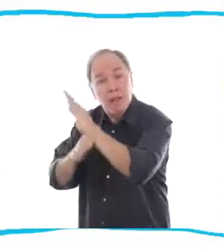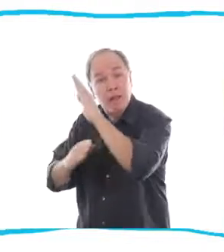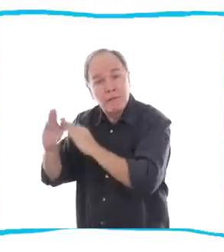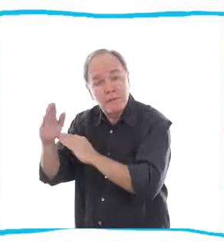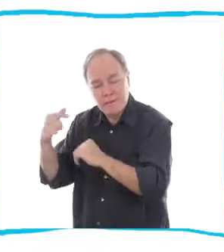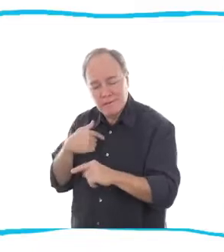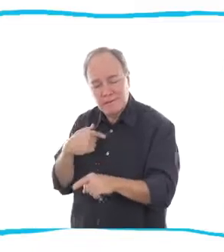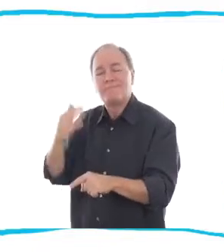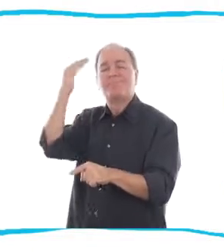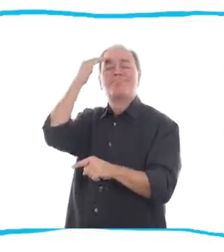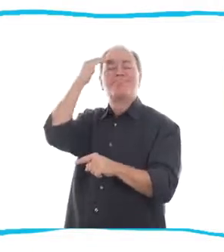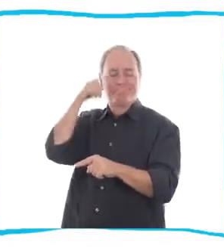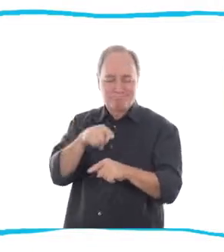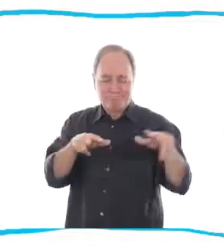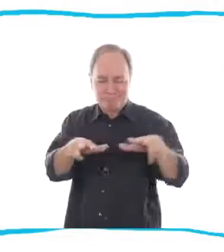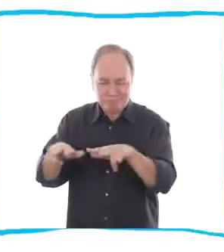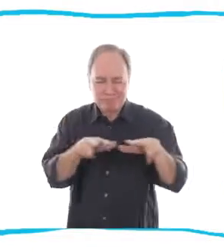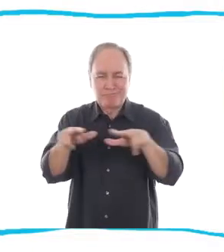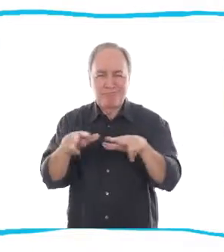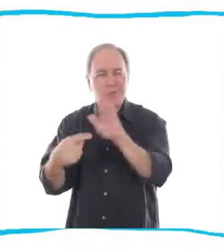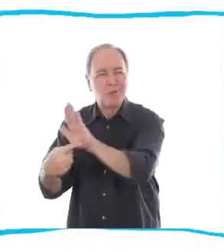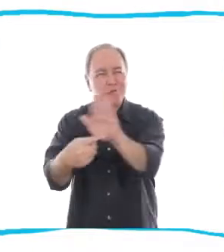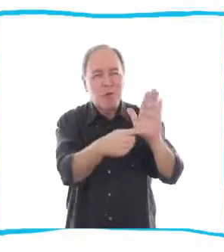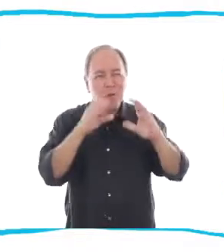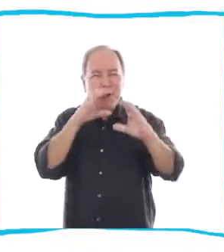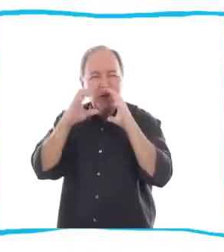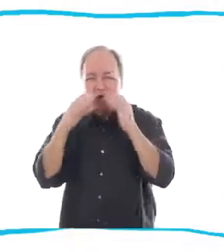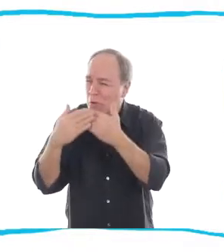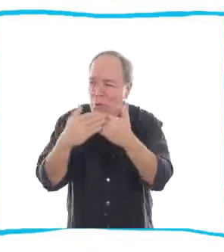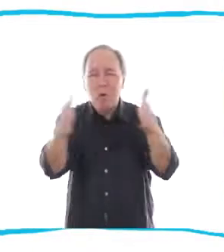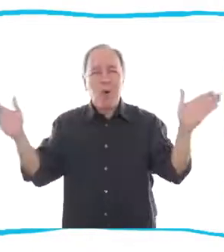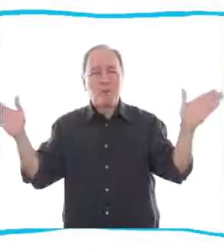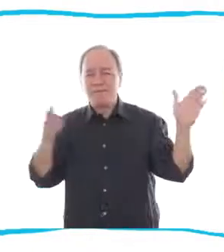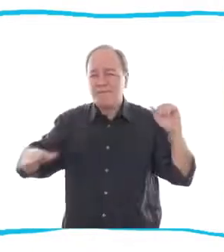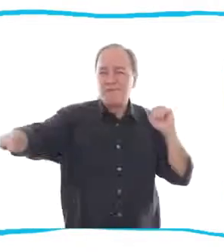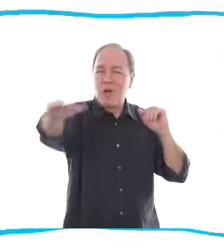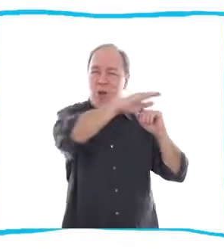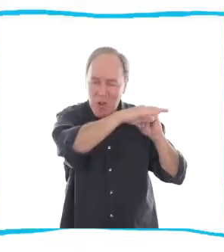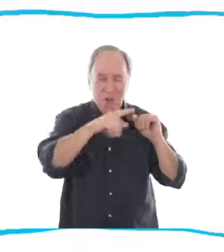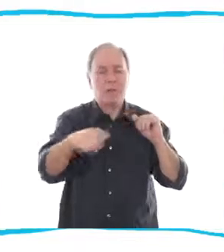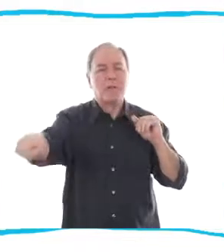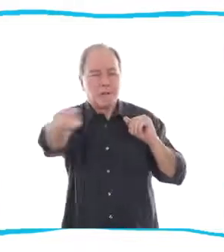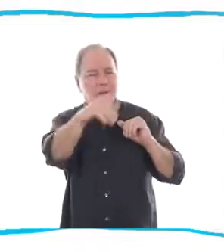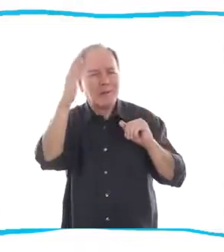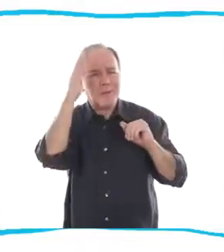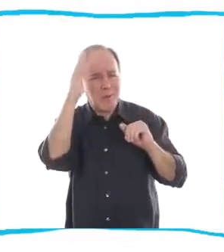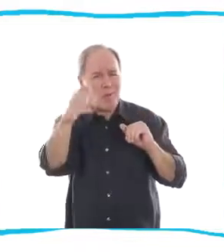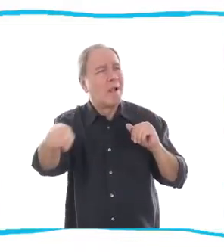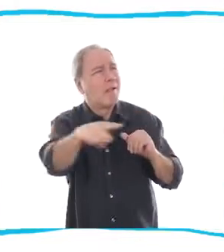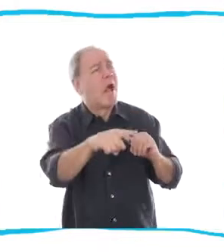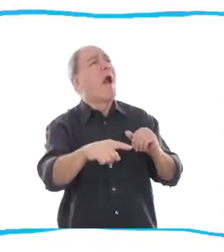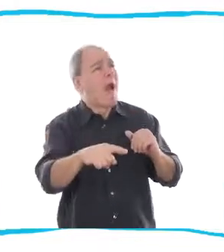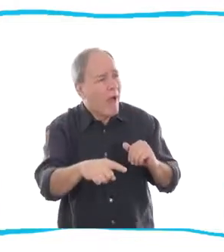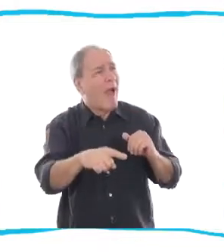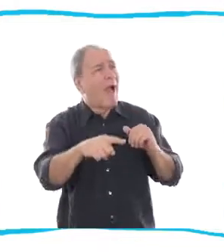this incredible training tool will be. And when you combine that with UNICEF's programming that supports the rights and inclusion